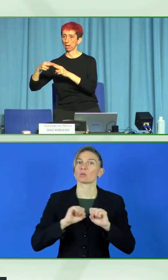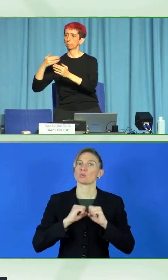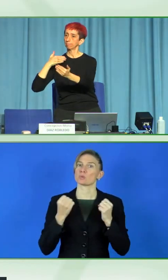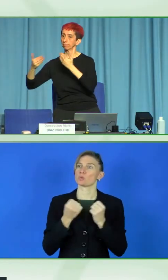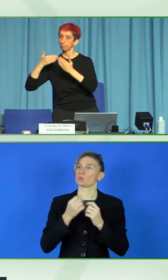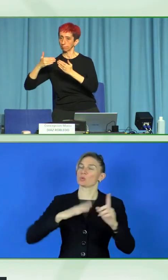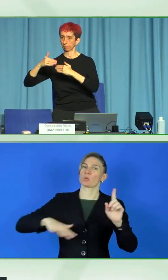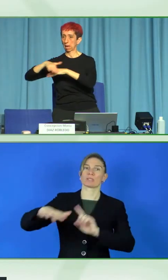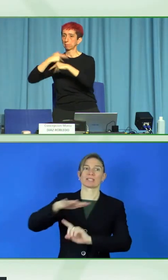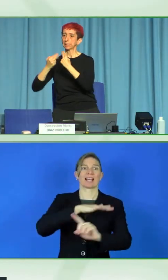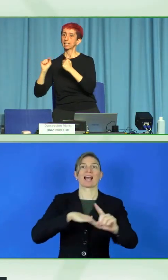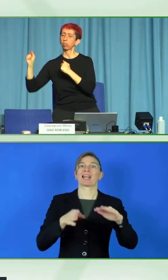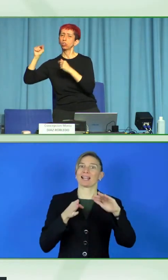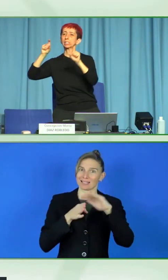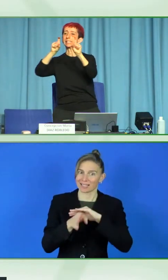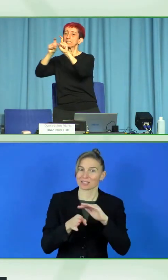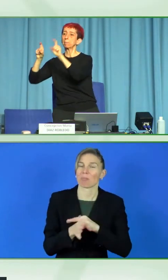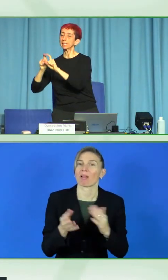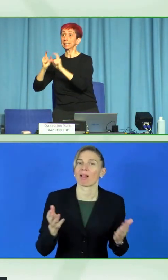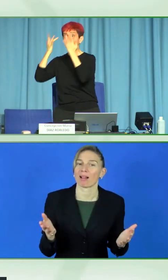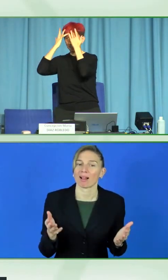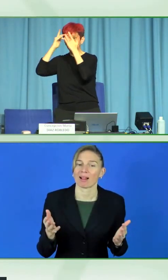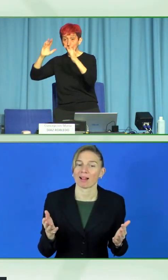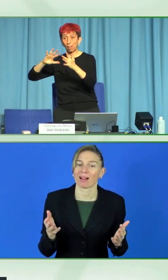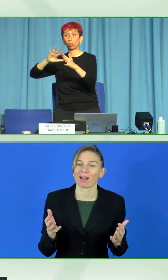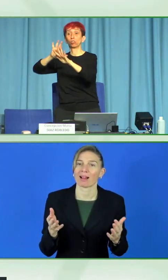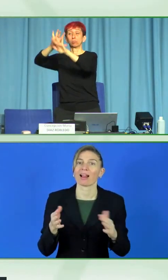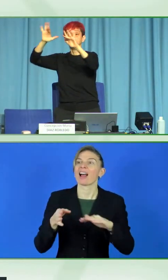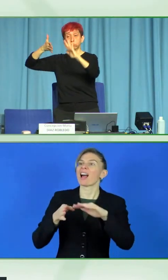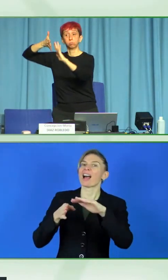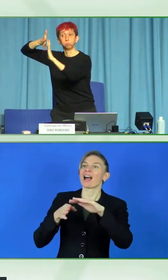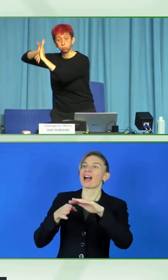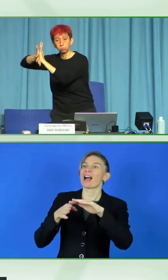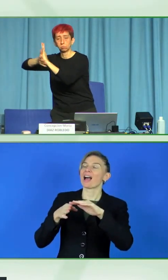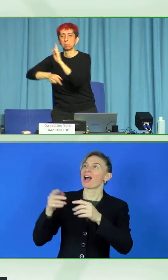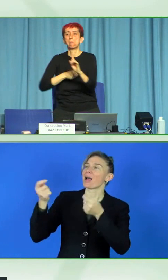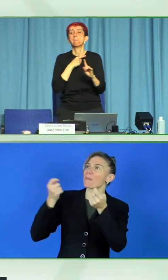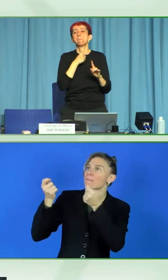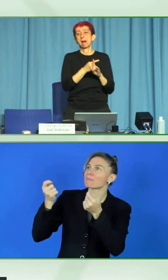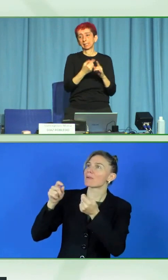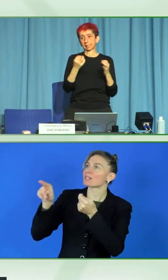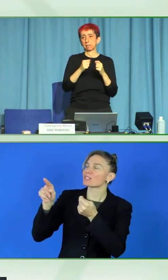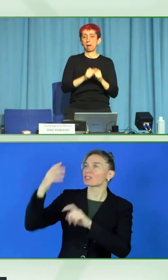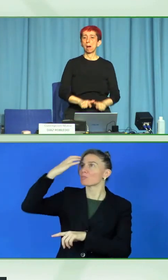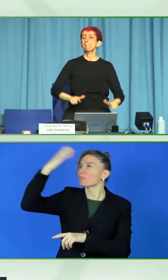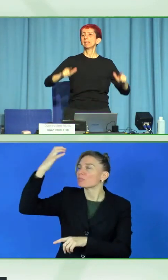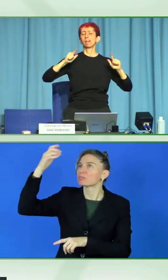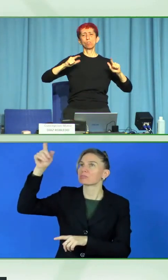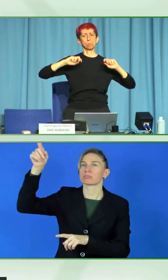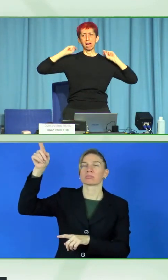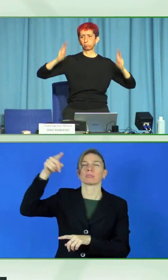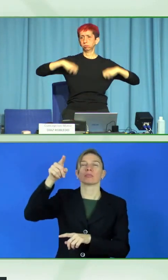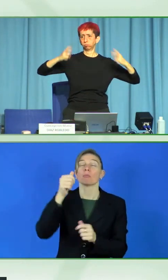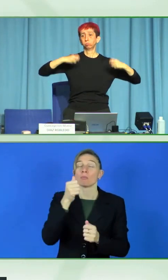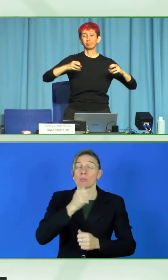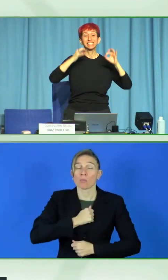the administrations, to fund these kind of services, but also the private organizations, and to have